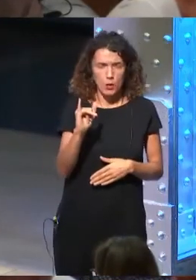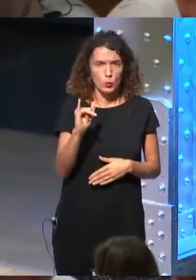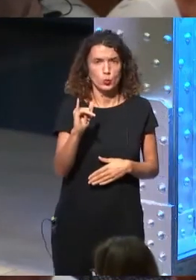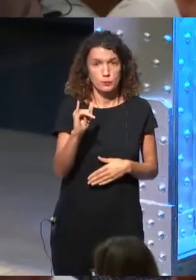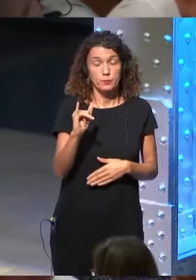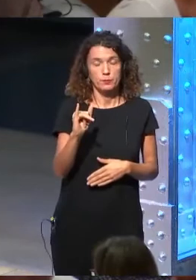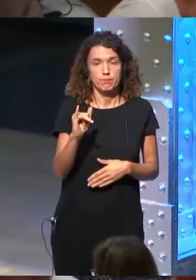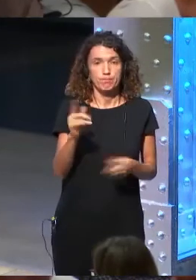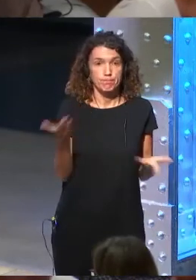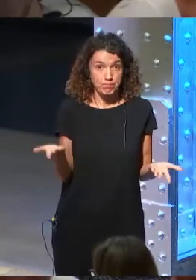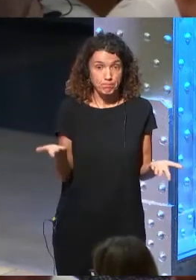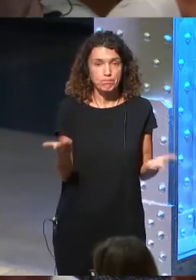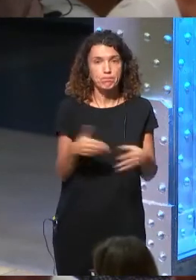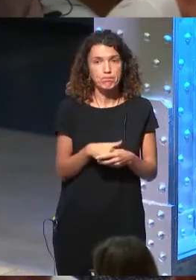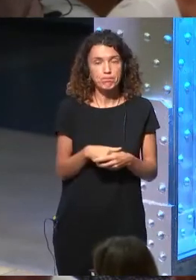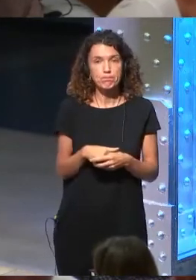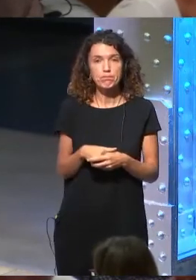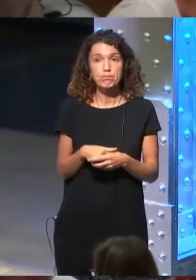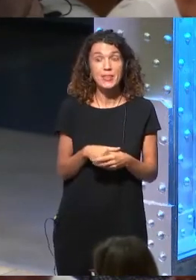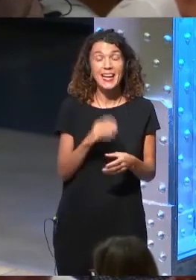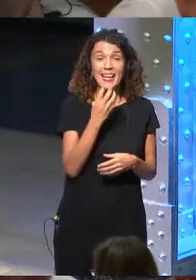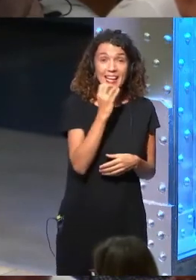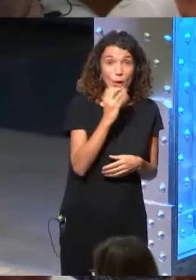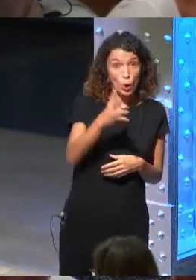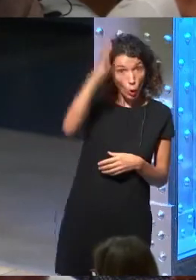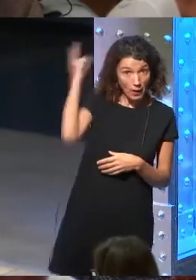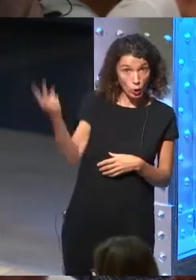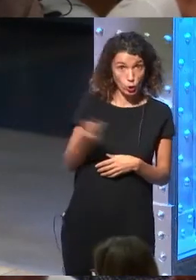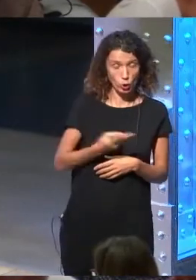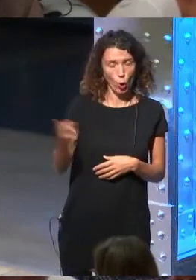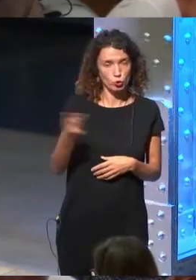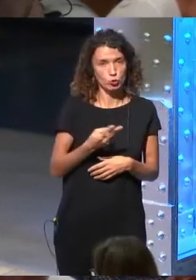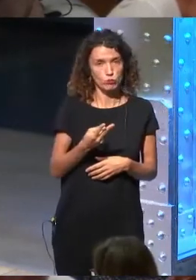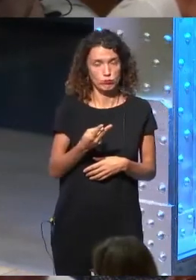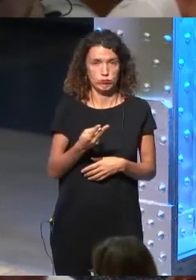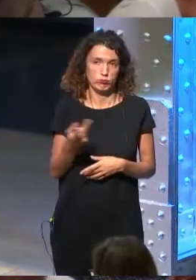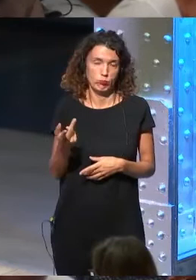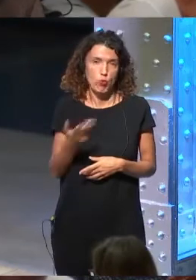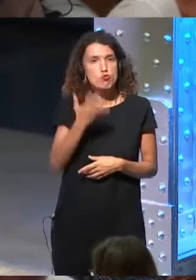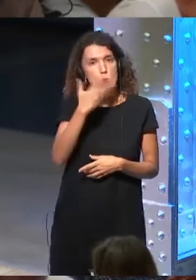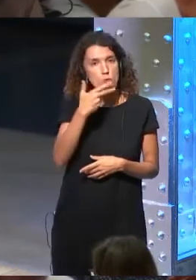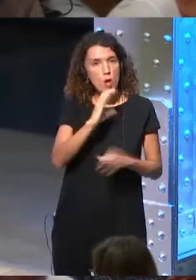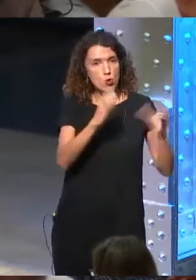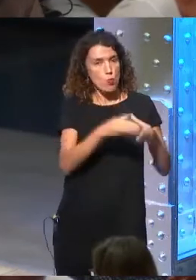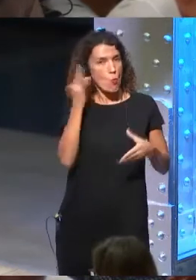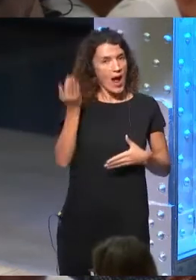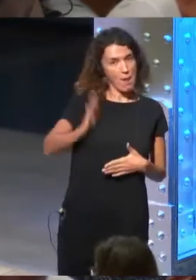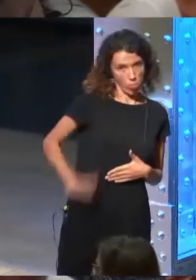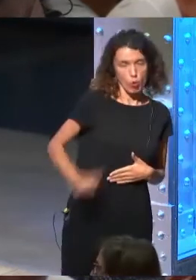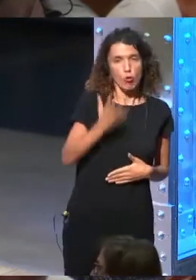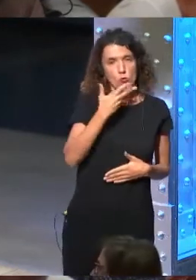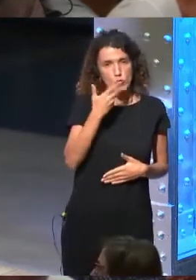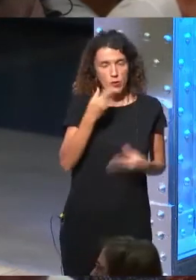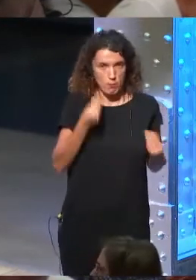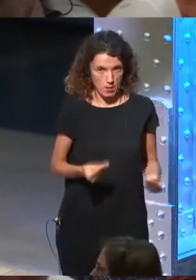obviously, the Greek and the Roman people had knowledge of these women. They